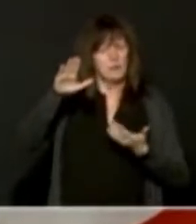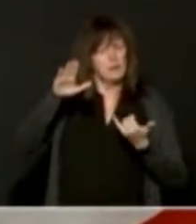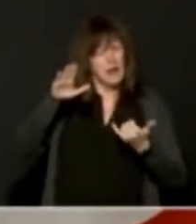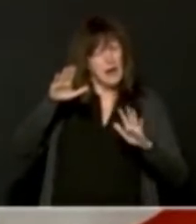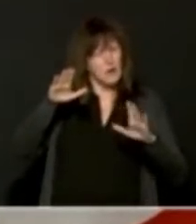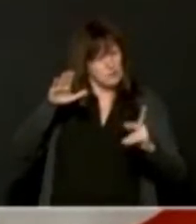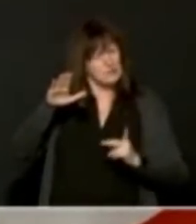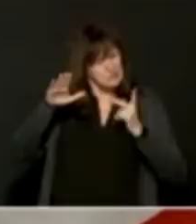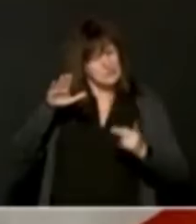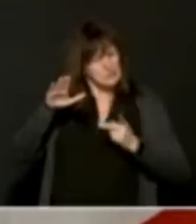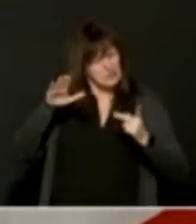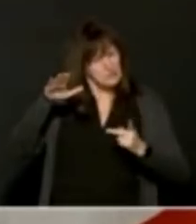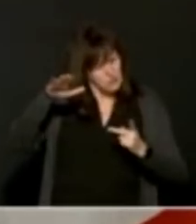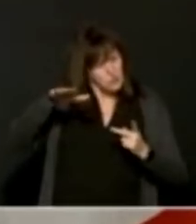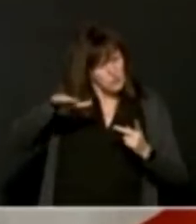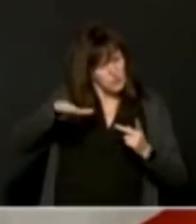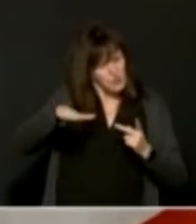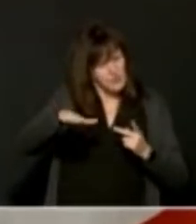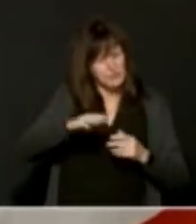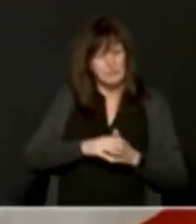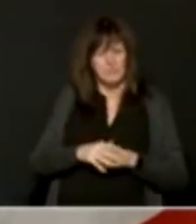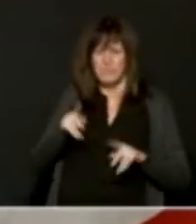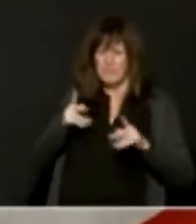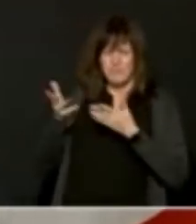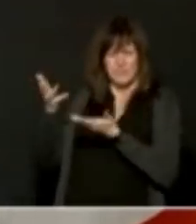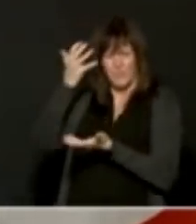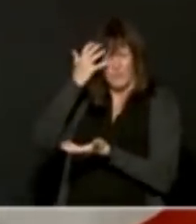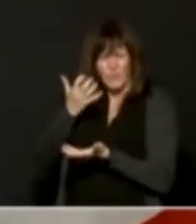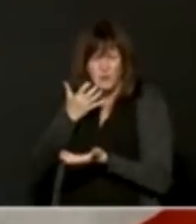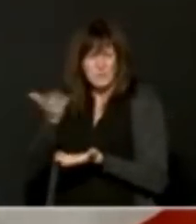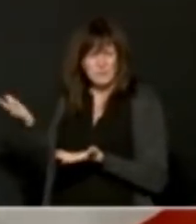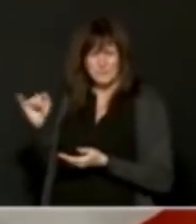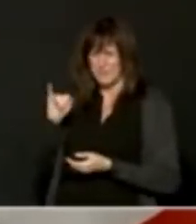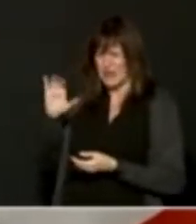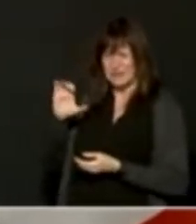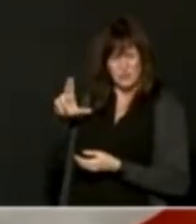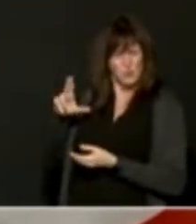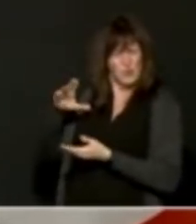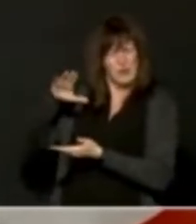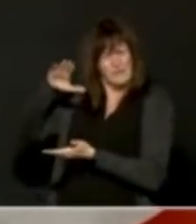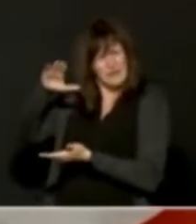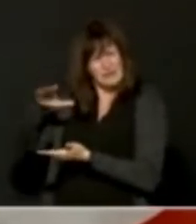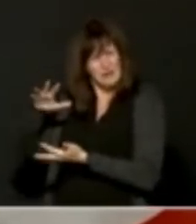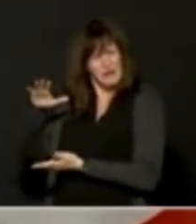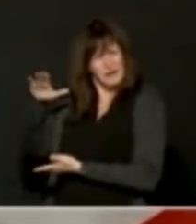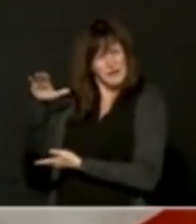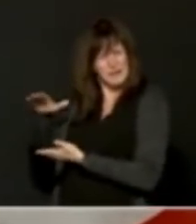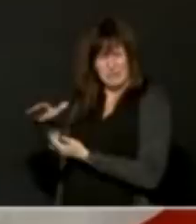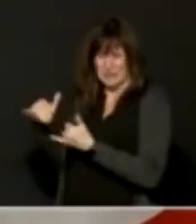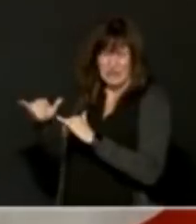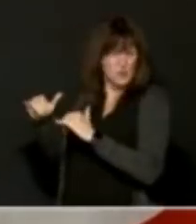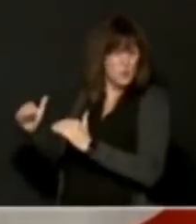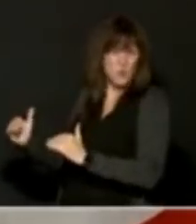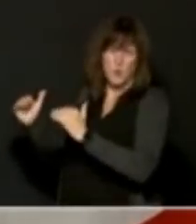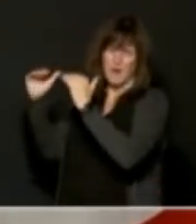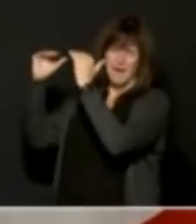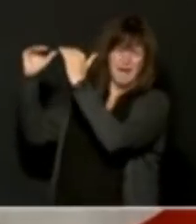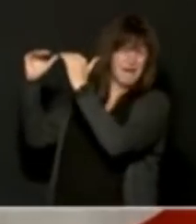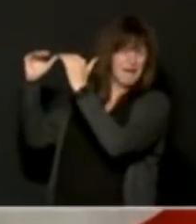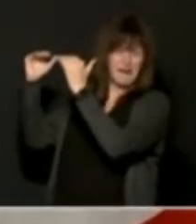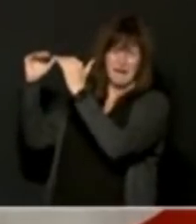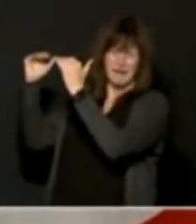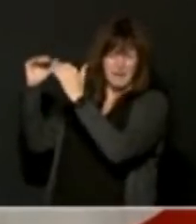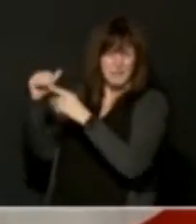in the number of people in hospital and ICU, those numbers are still far too high. Thinking about